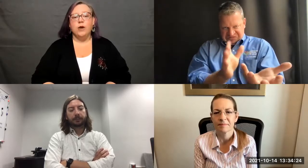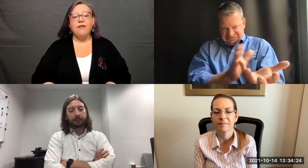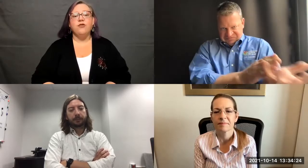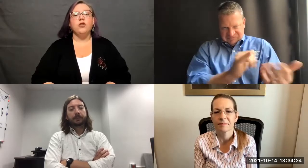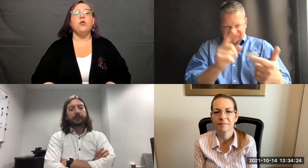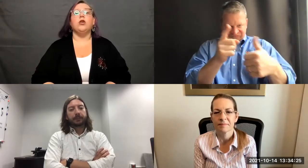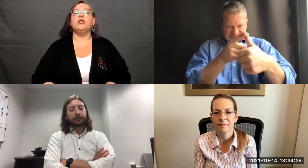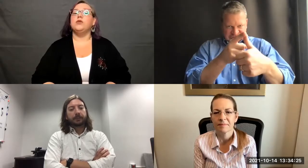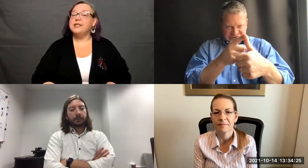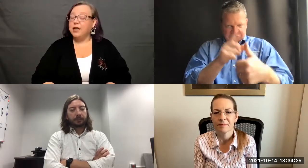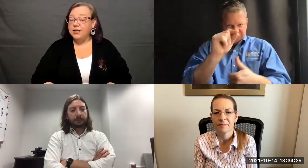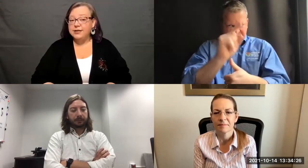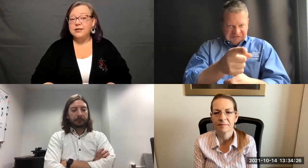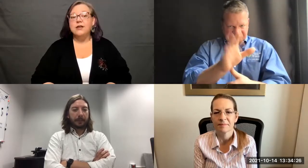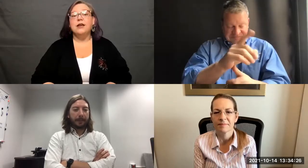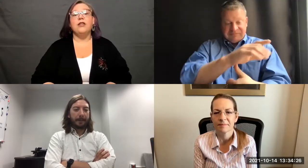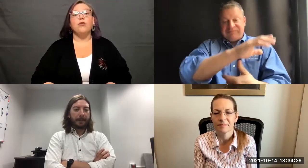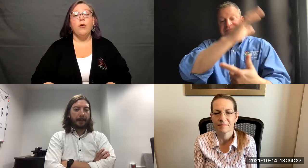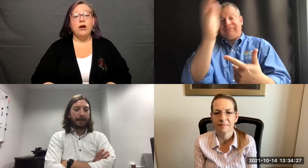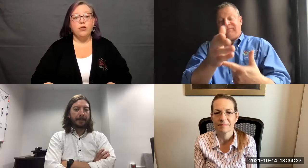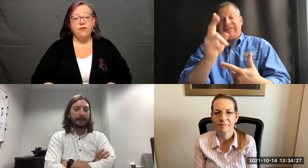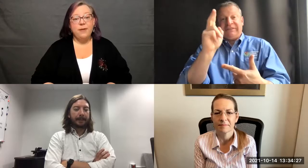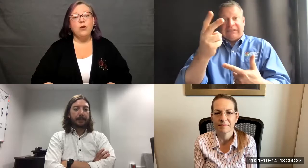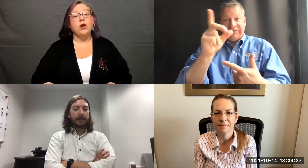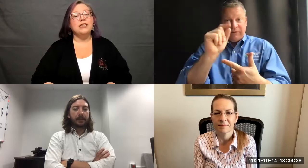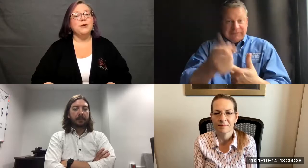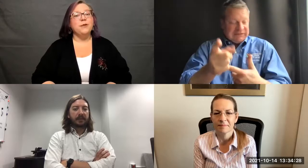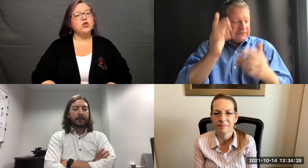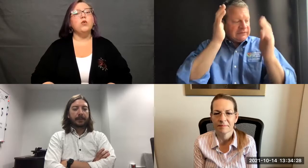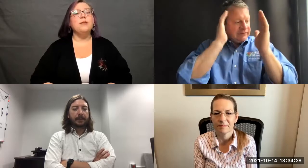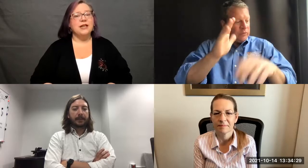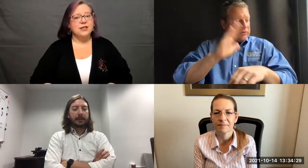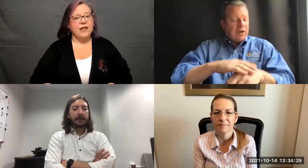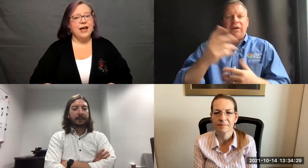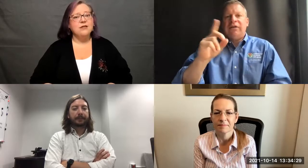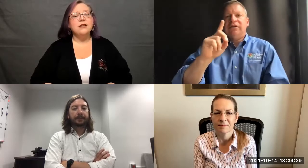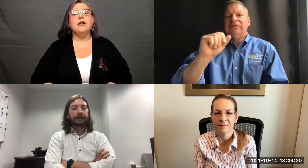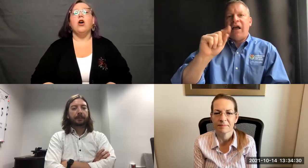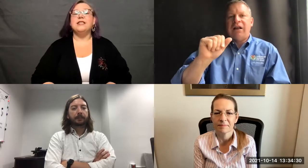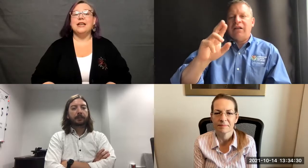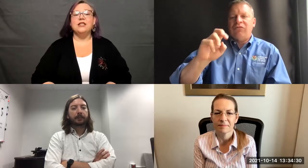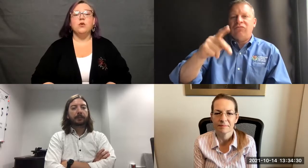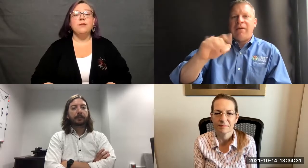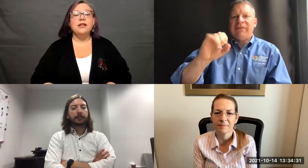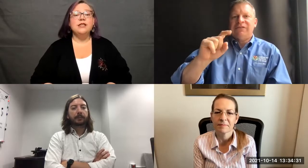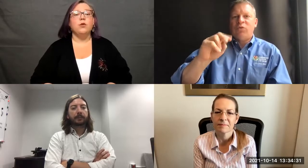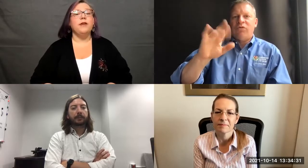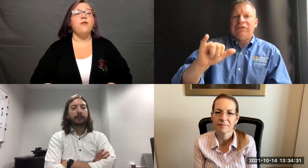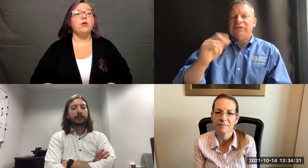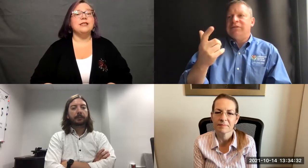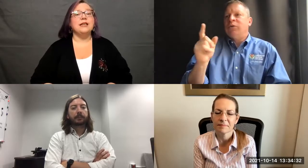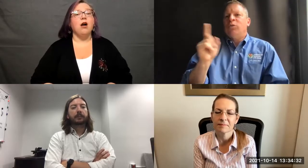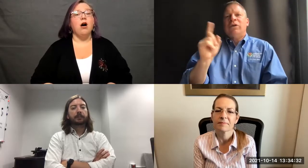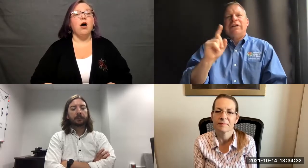this draft for you all to discuss and throw out your feedback. We're going to spend about 20 minutes on that. Our second 20 minutes will